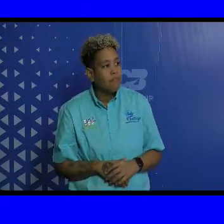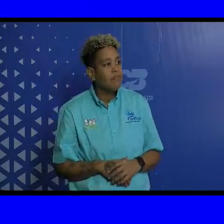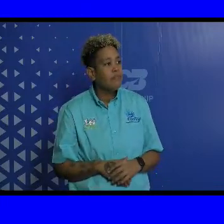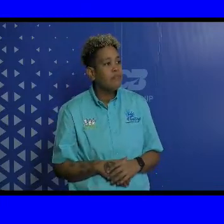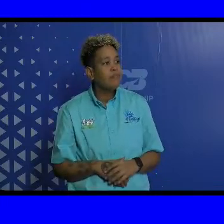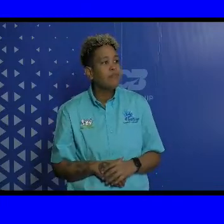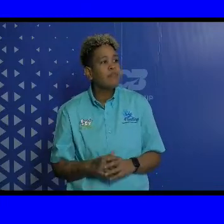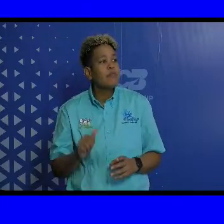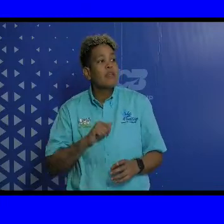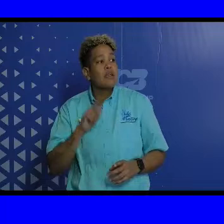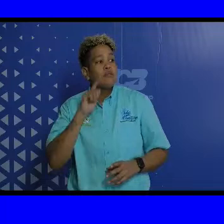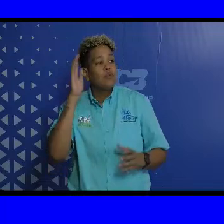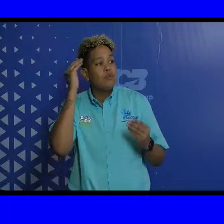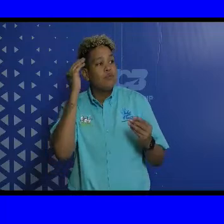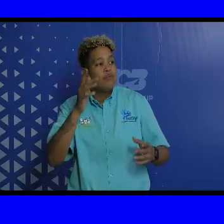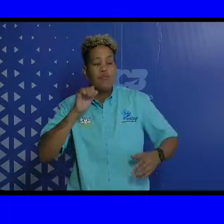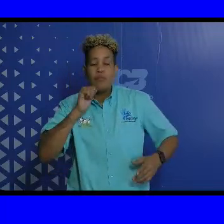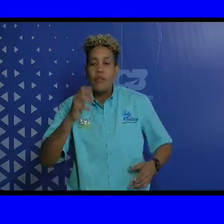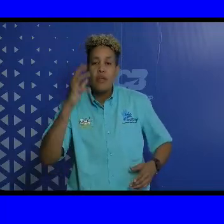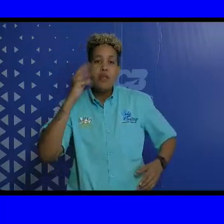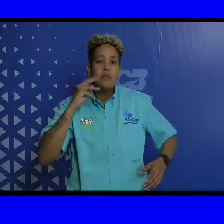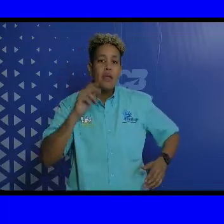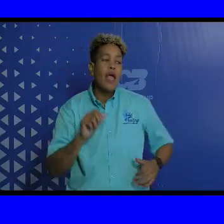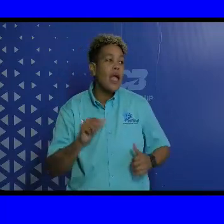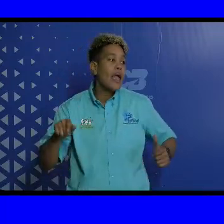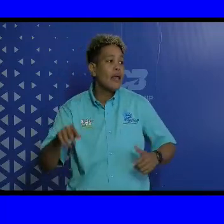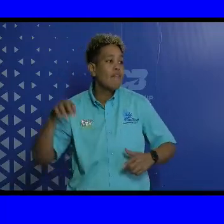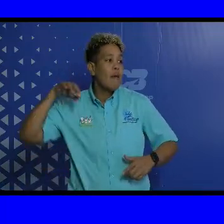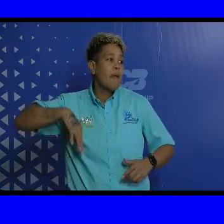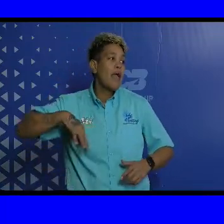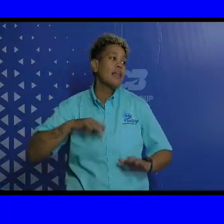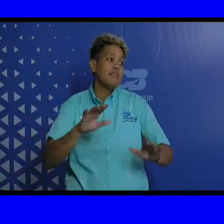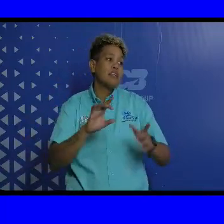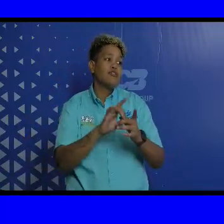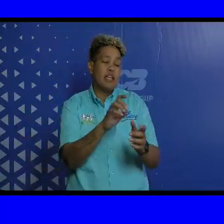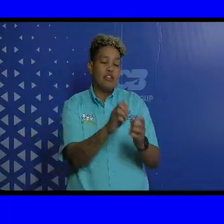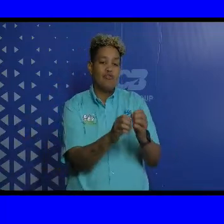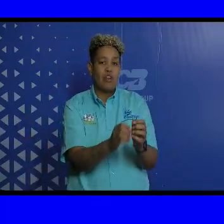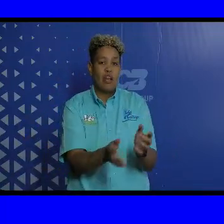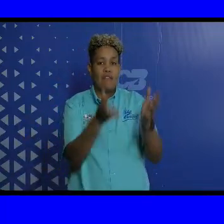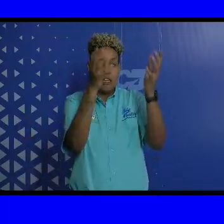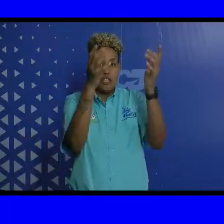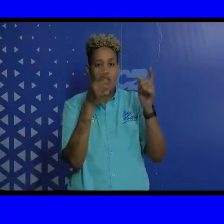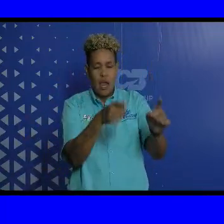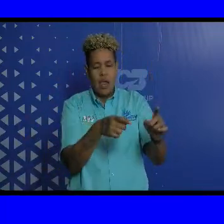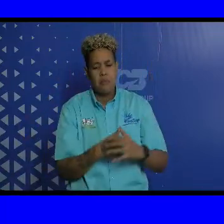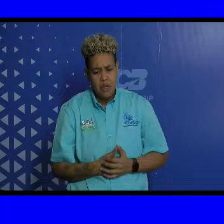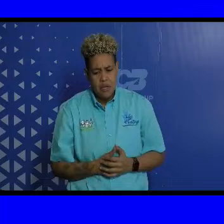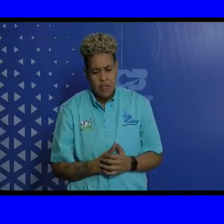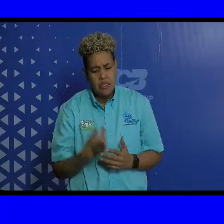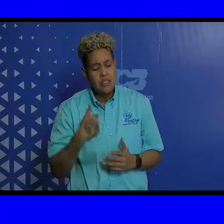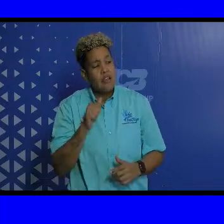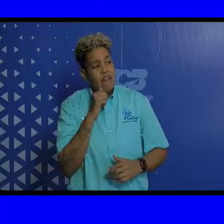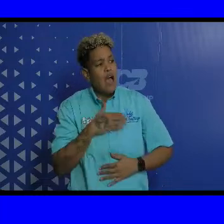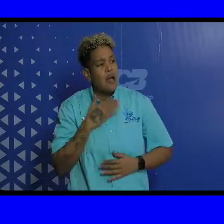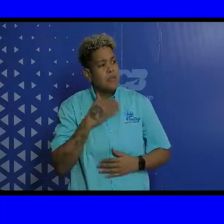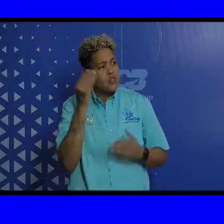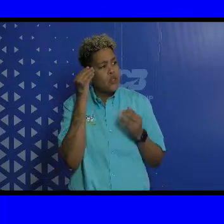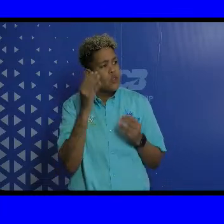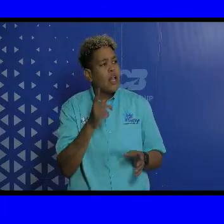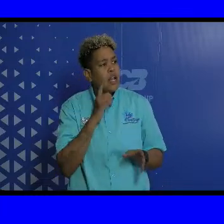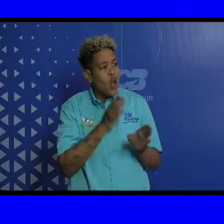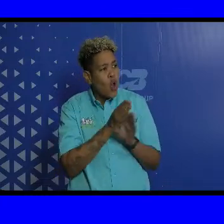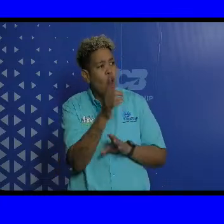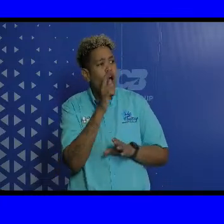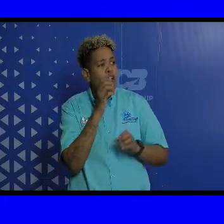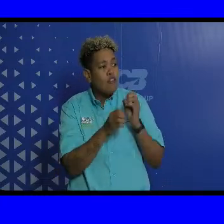And we would not be experiencing any of the benefits of the renovation. So I'm pleased to tell you that the core